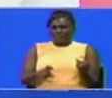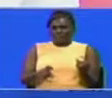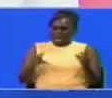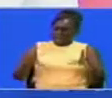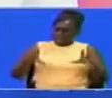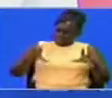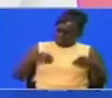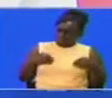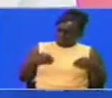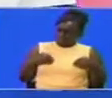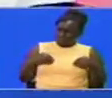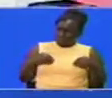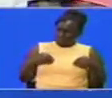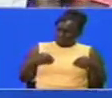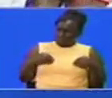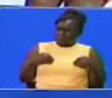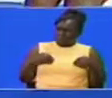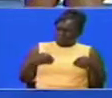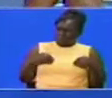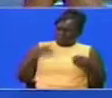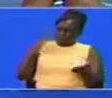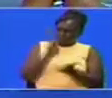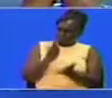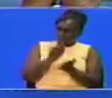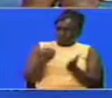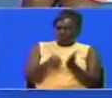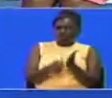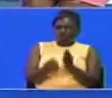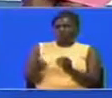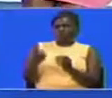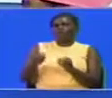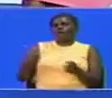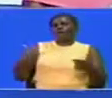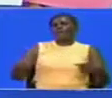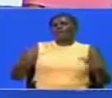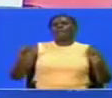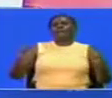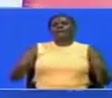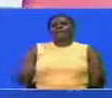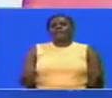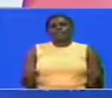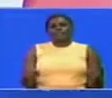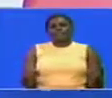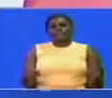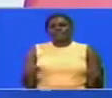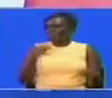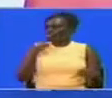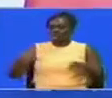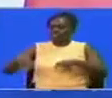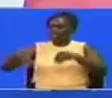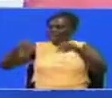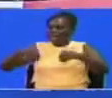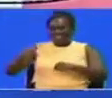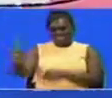and agree the actual, the real causes of this problem. Okay, so let's agree on what the real causes are. It is not just about pasture.